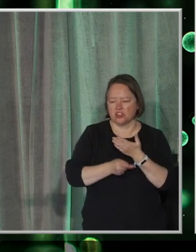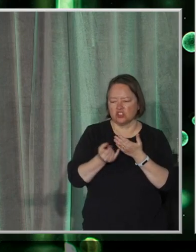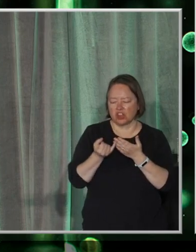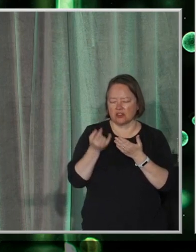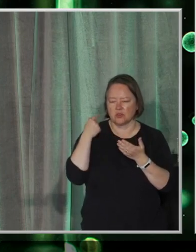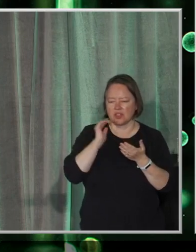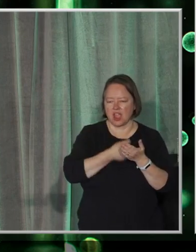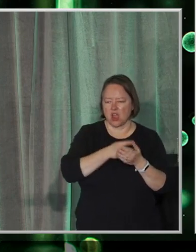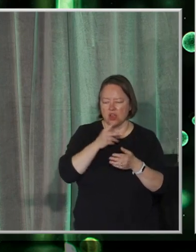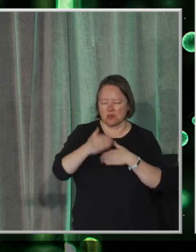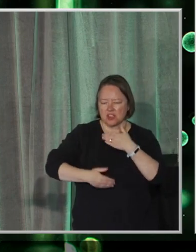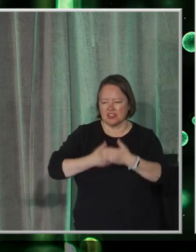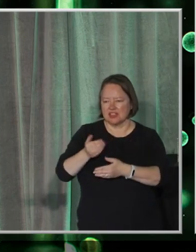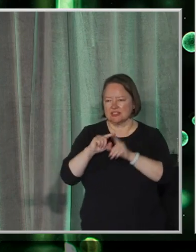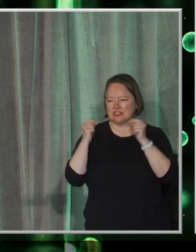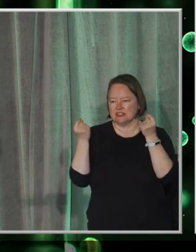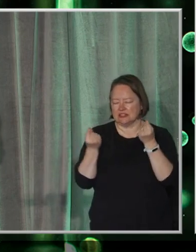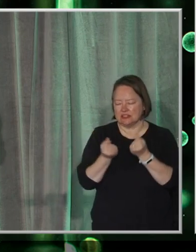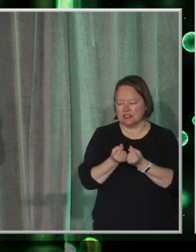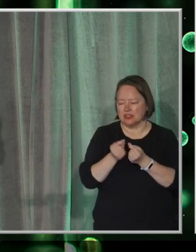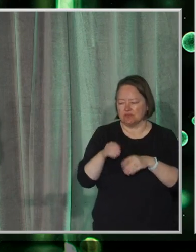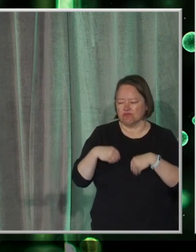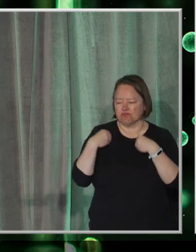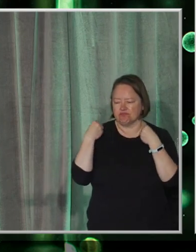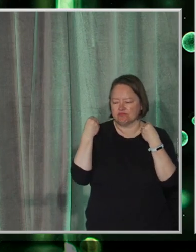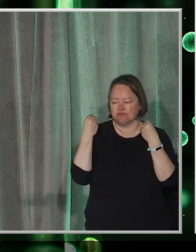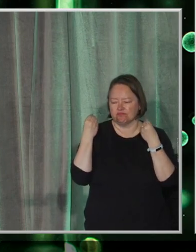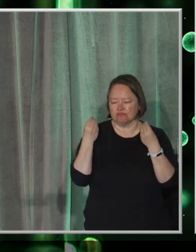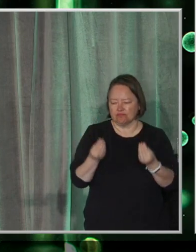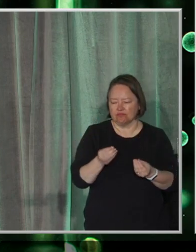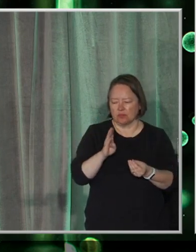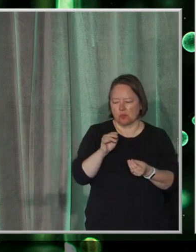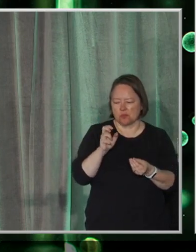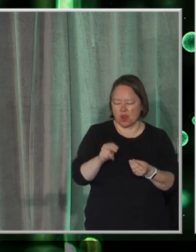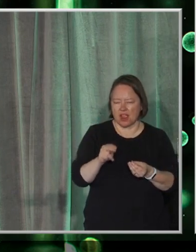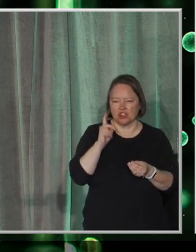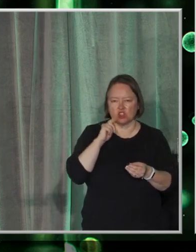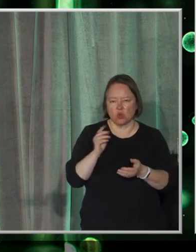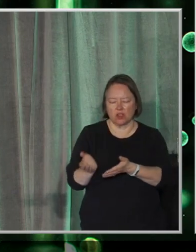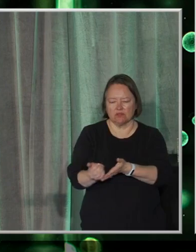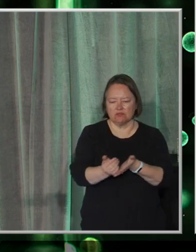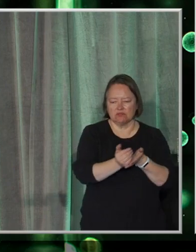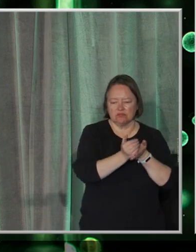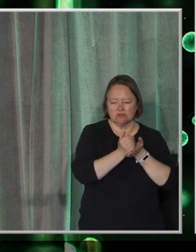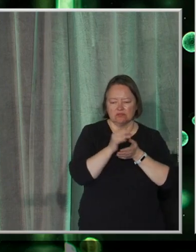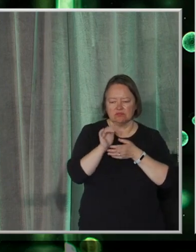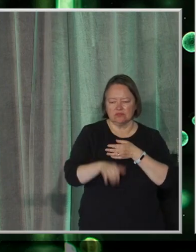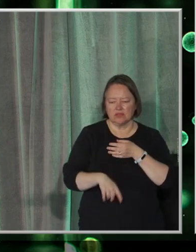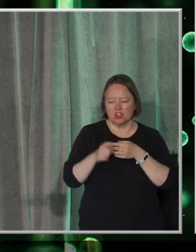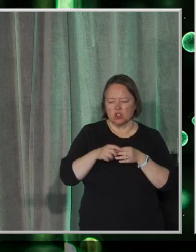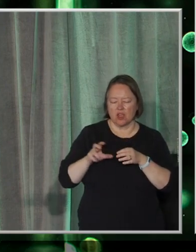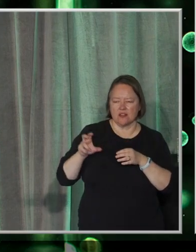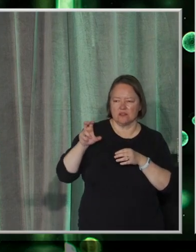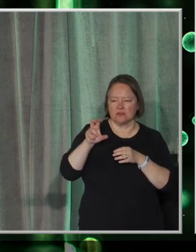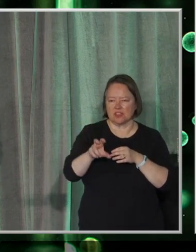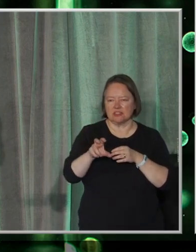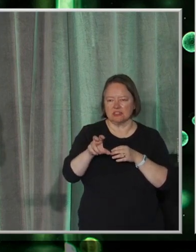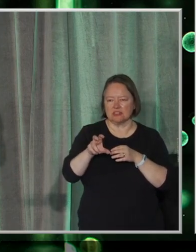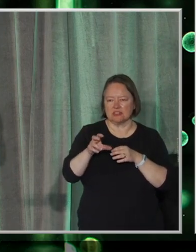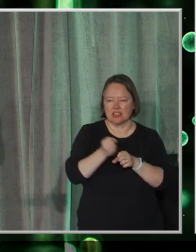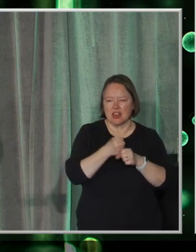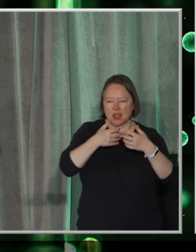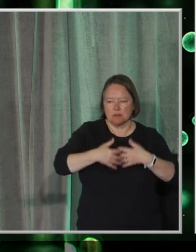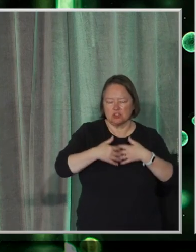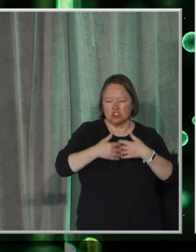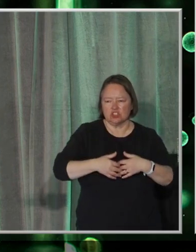application process into those grants provision, so that we can get extra funds in which they will help us to invest into getting that